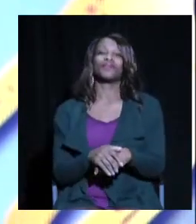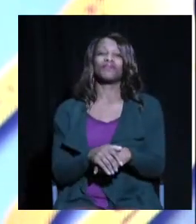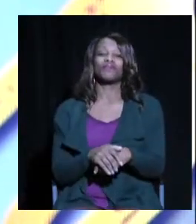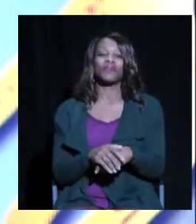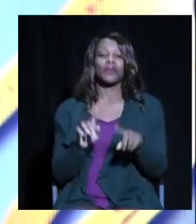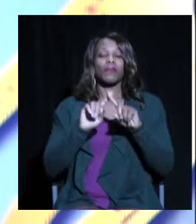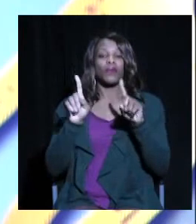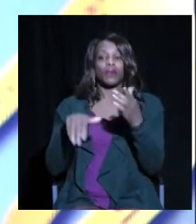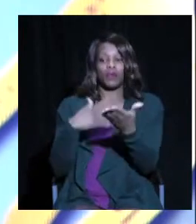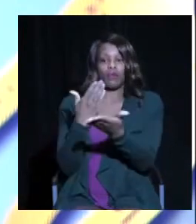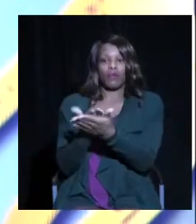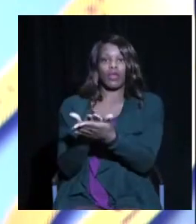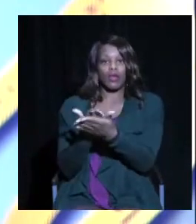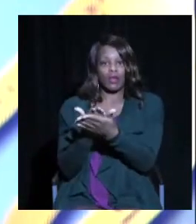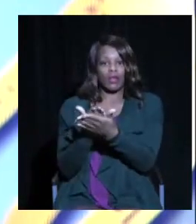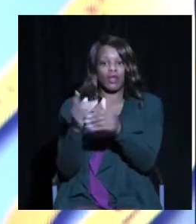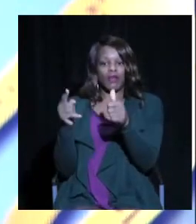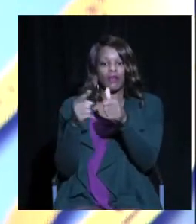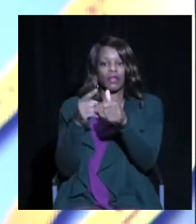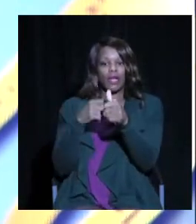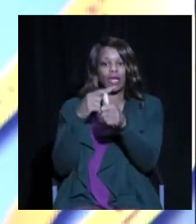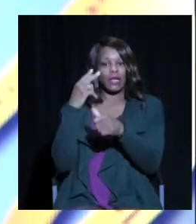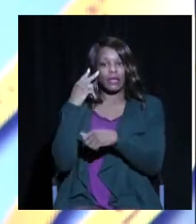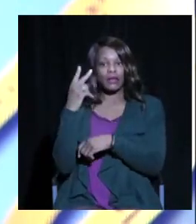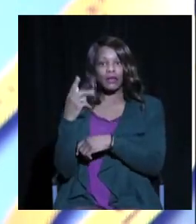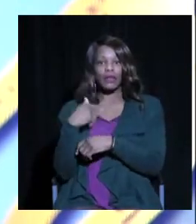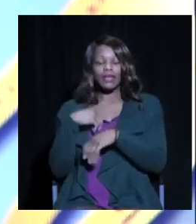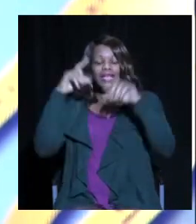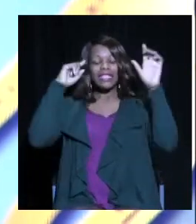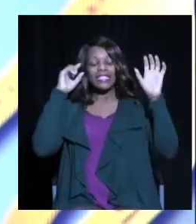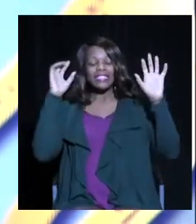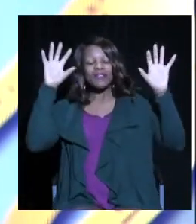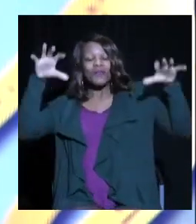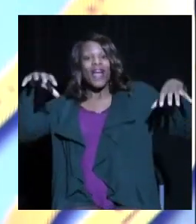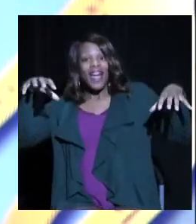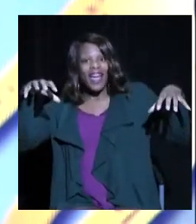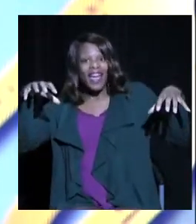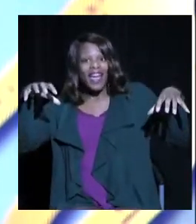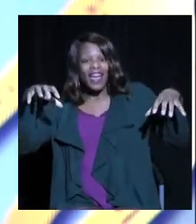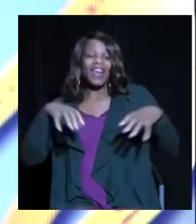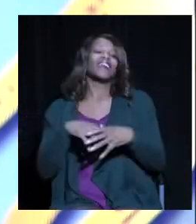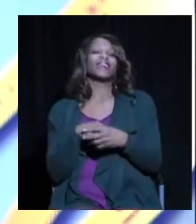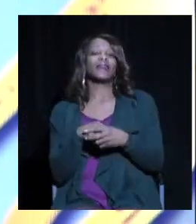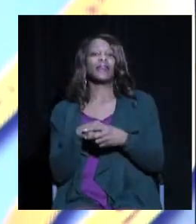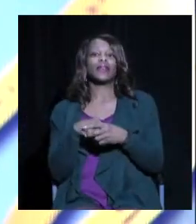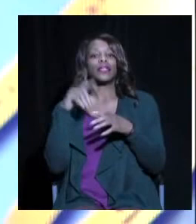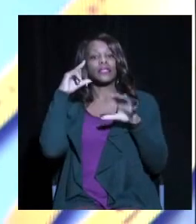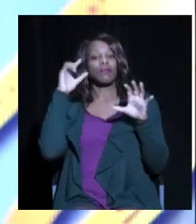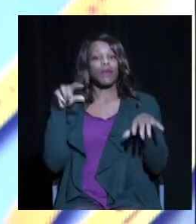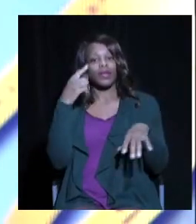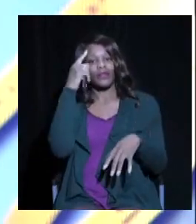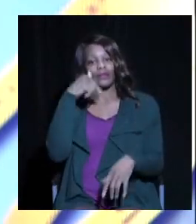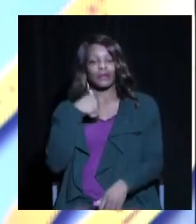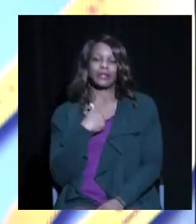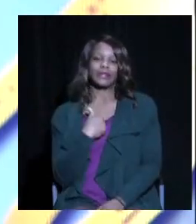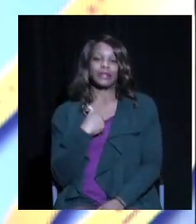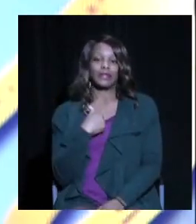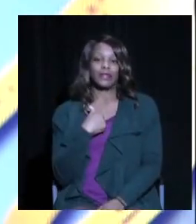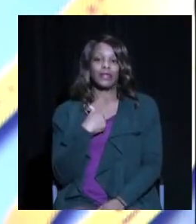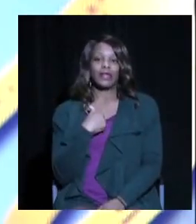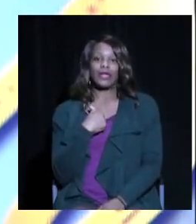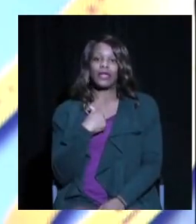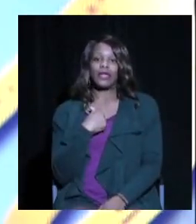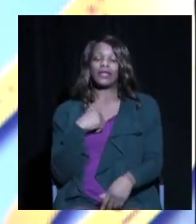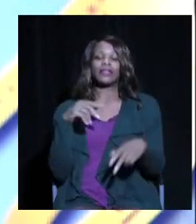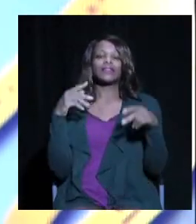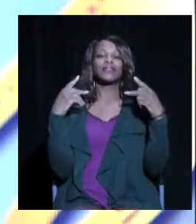out when we get there, I walk in, the first thing that I hear is surprise. It is a surprise party for me. It is a birthday party